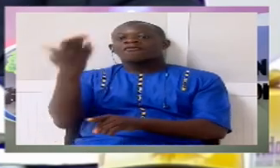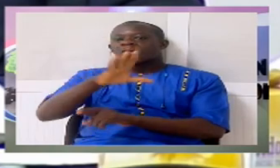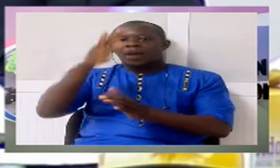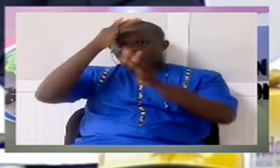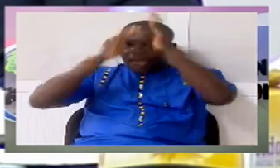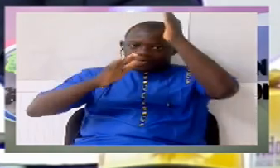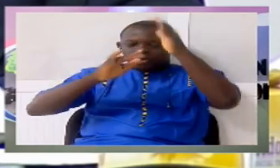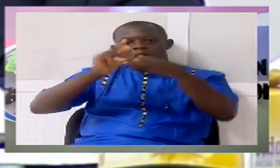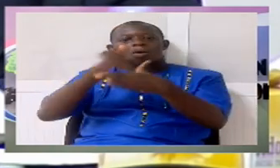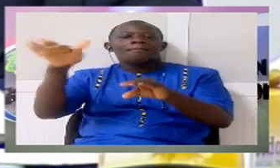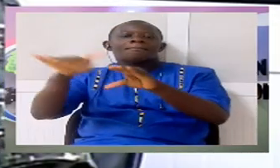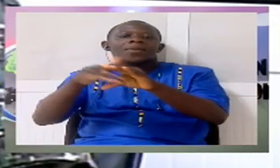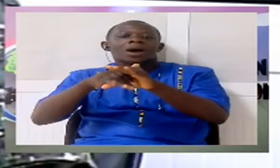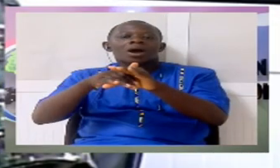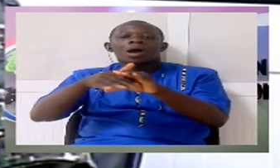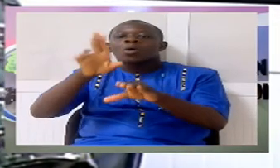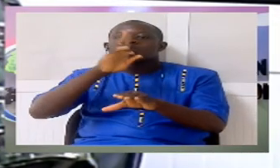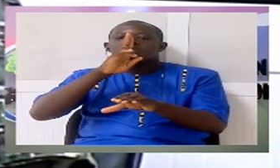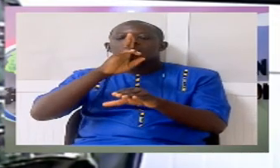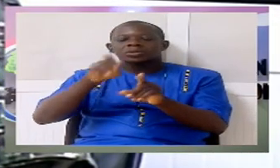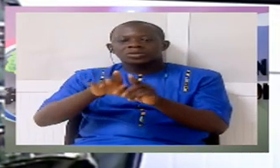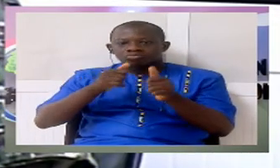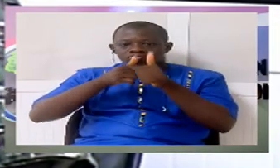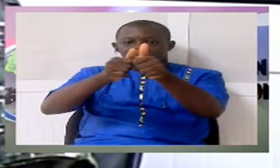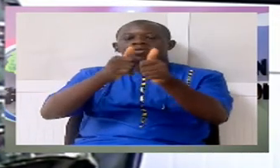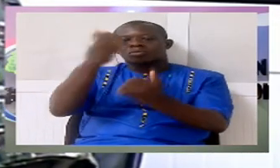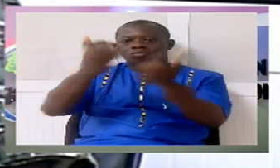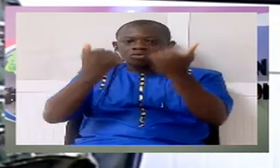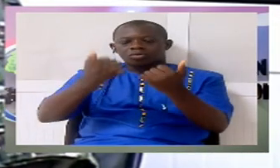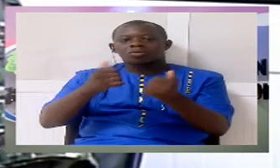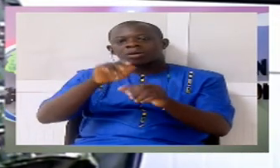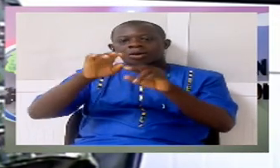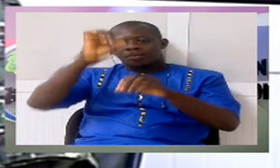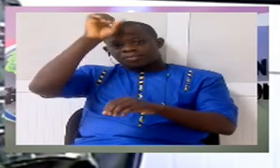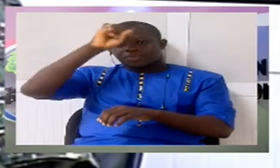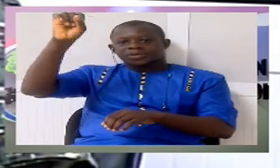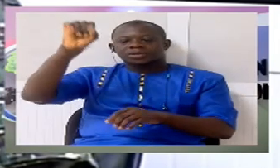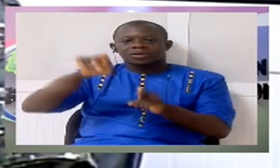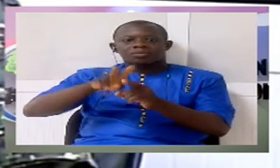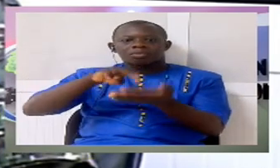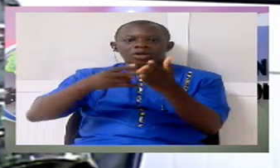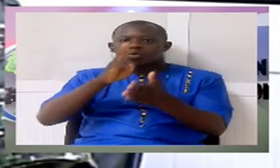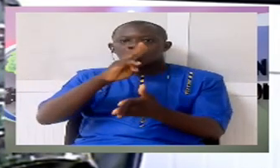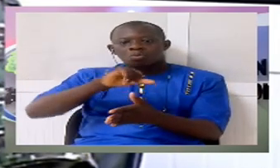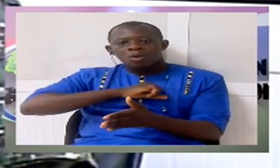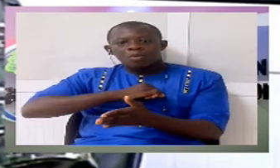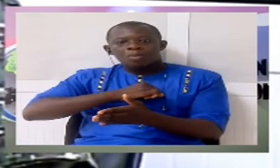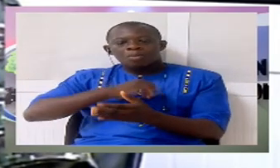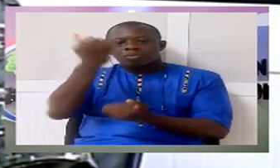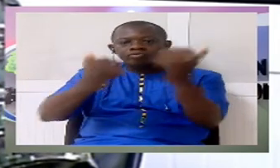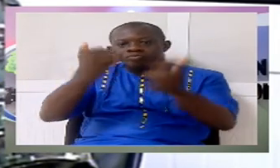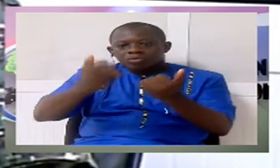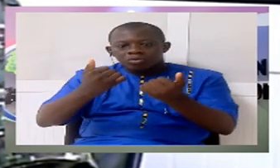or members of the convoy ño xamne ñu ngi baye ko ci army bi wala ñi nga xamne ñoy top convoy moy boromoto yow lan mean the